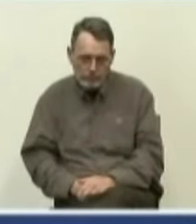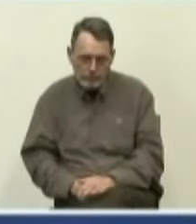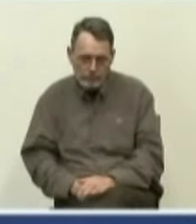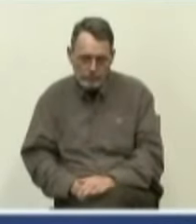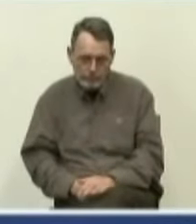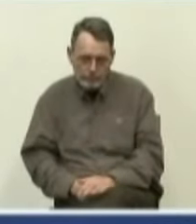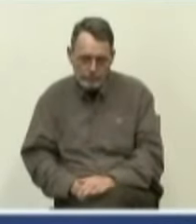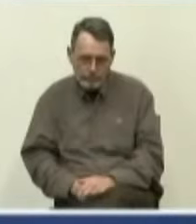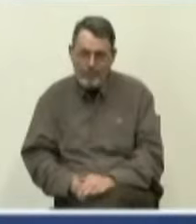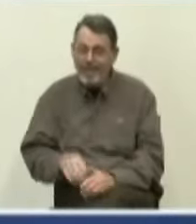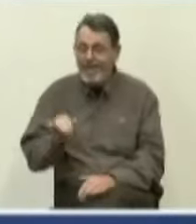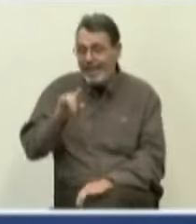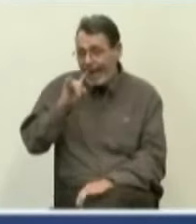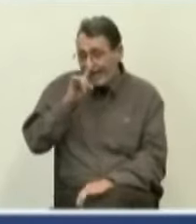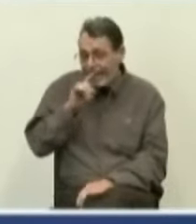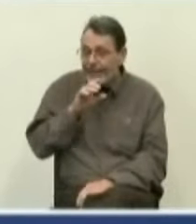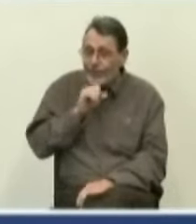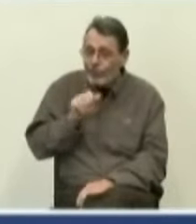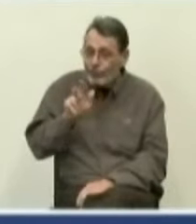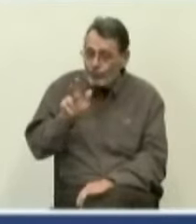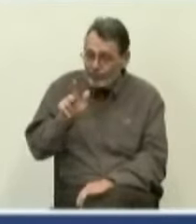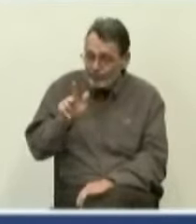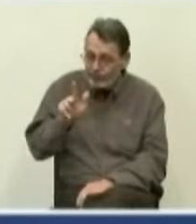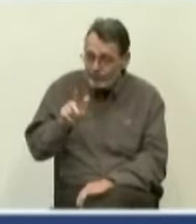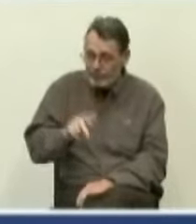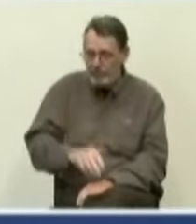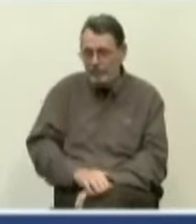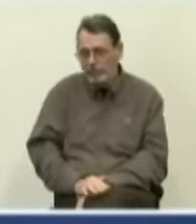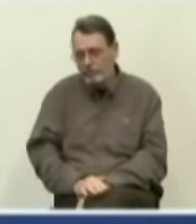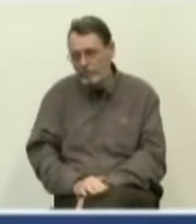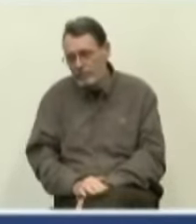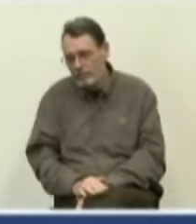This kid is 23 years old